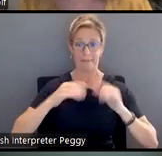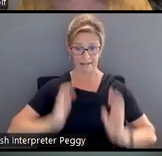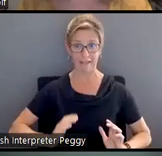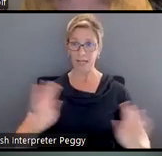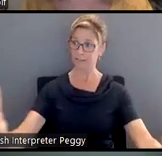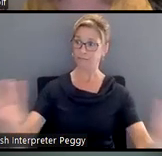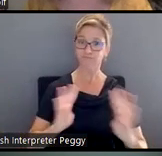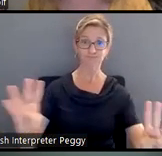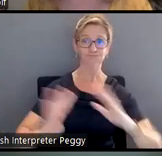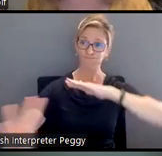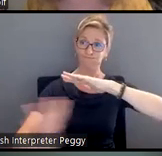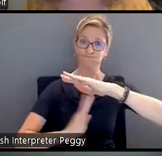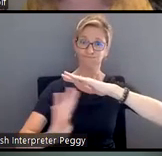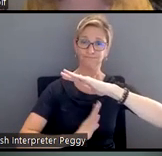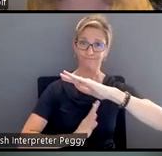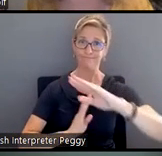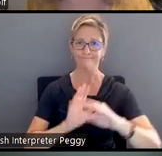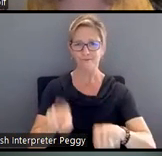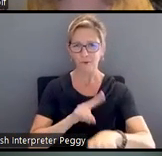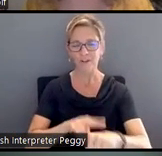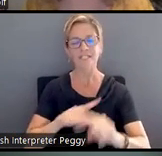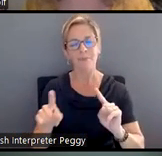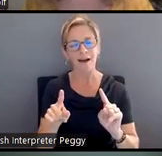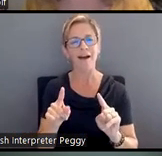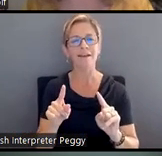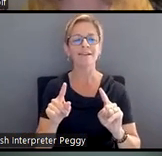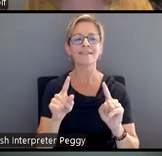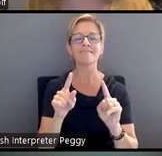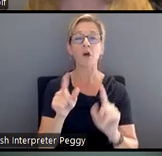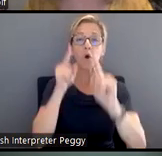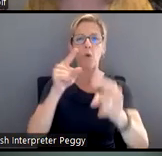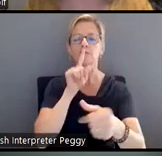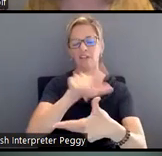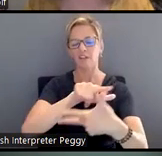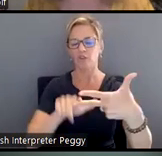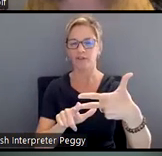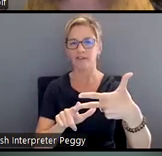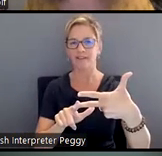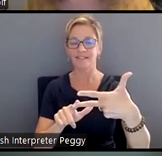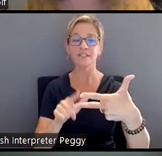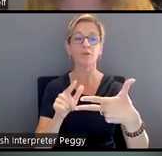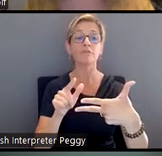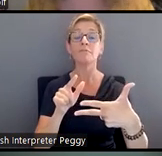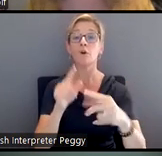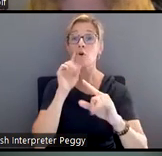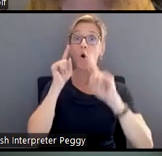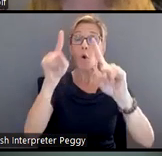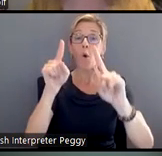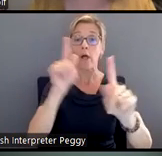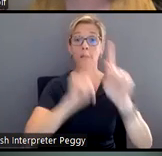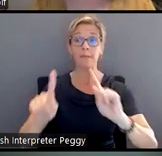But essentially, there are three different things that we want to do underneath this umbrella of attracting people to